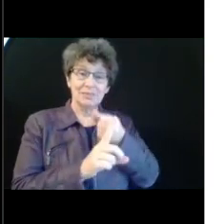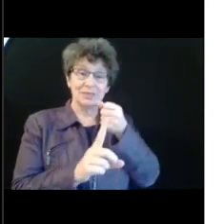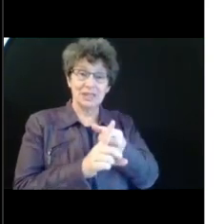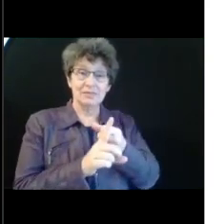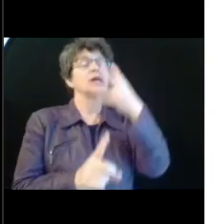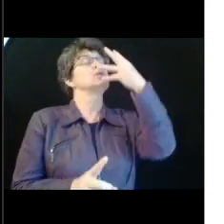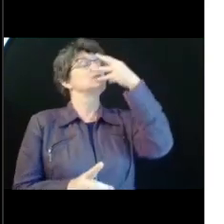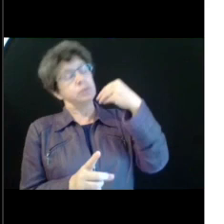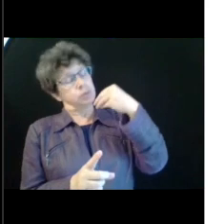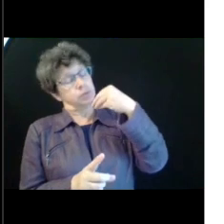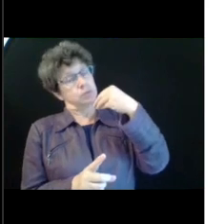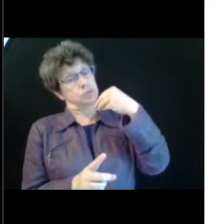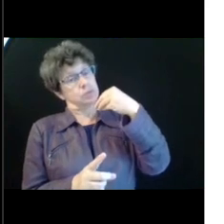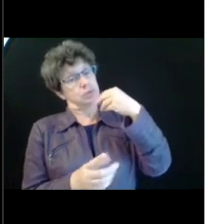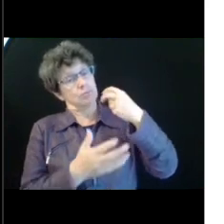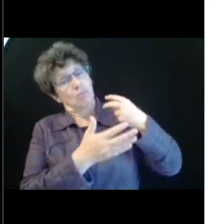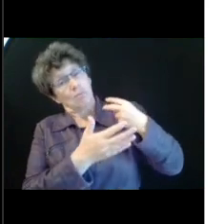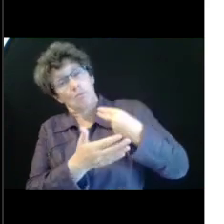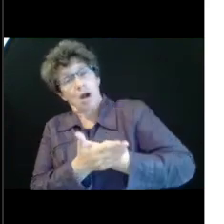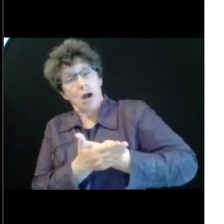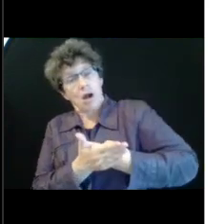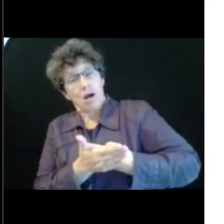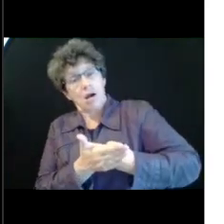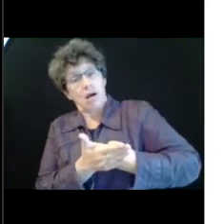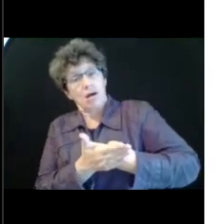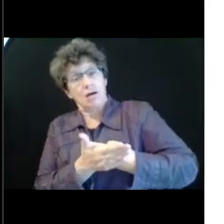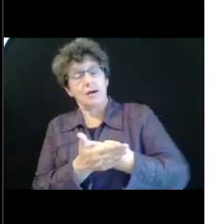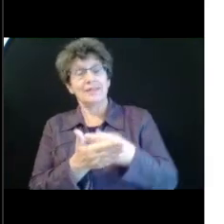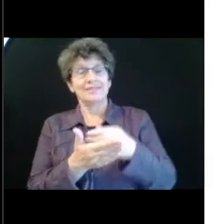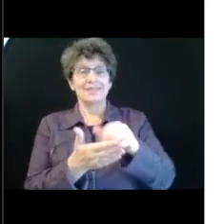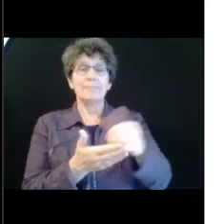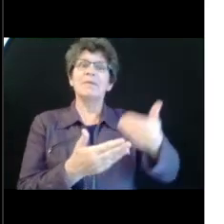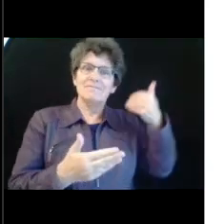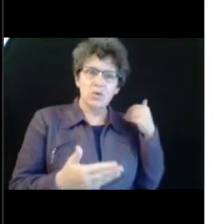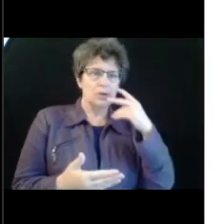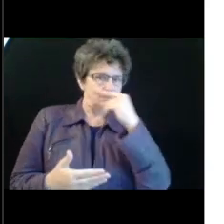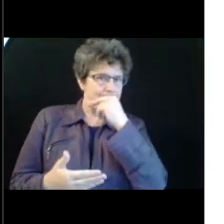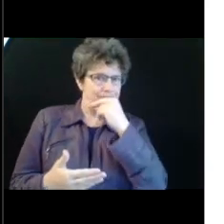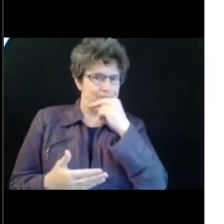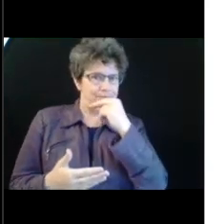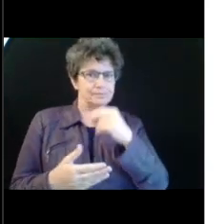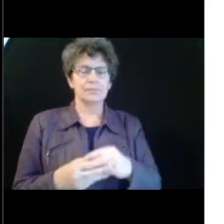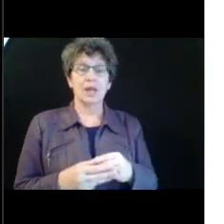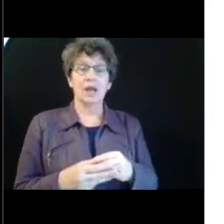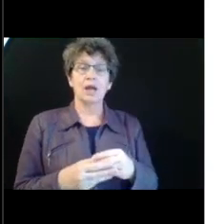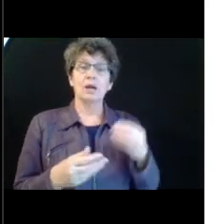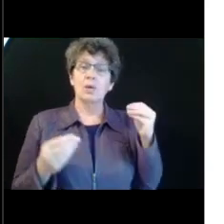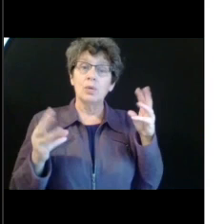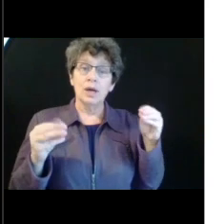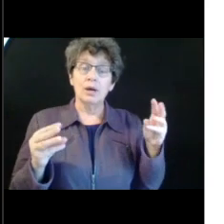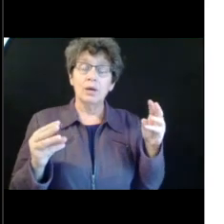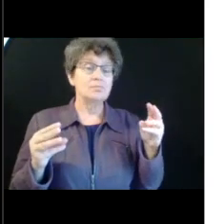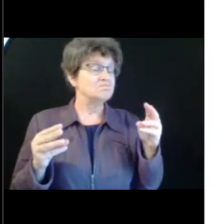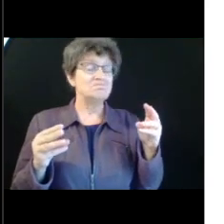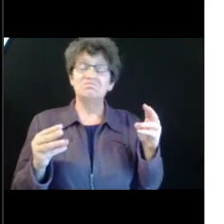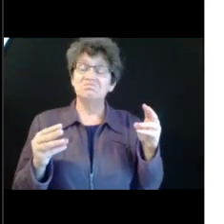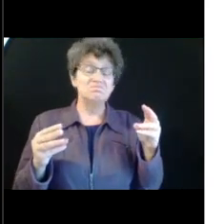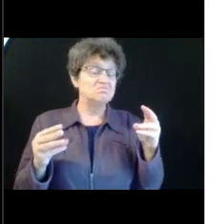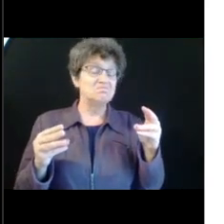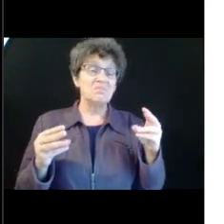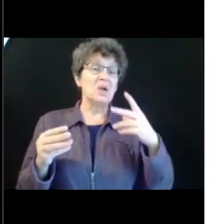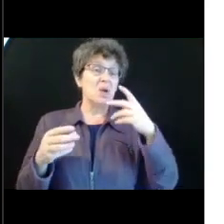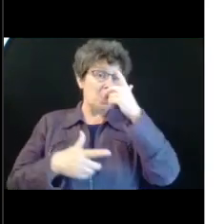sleep, more sleep in advance of being exposed to the virus, they actually were less likely to